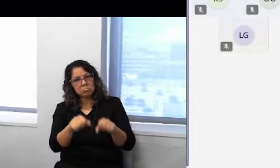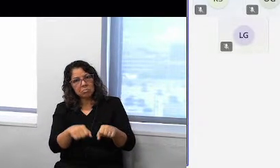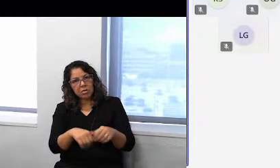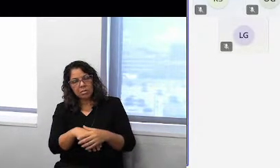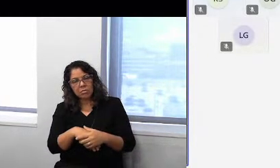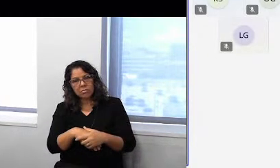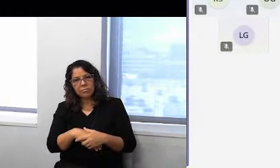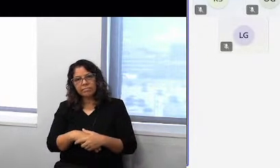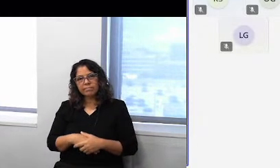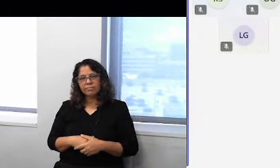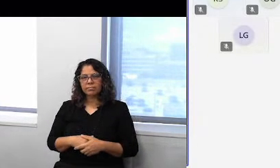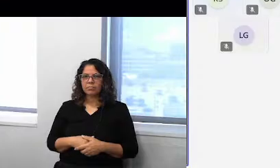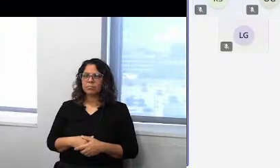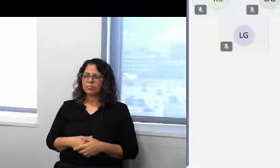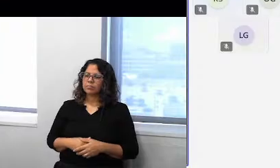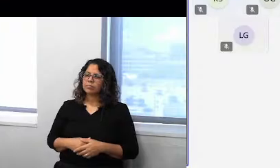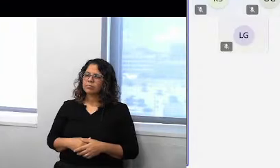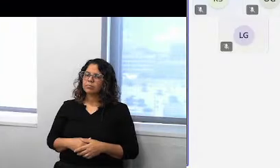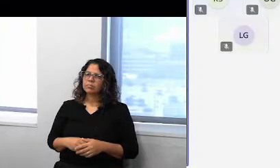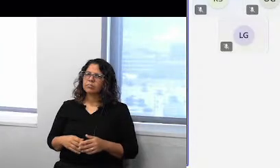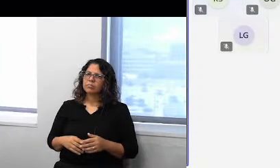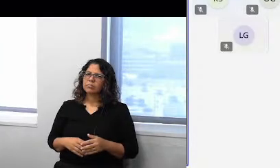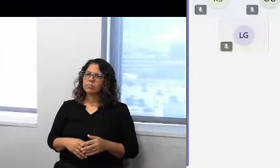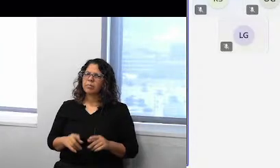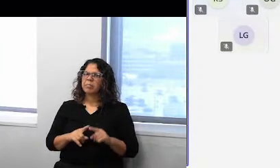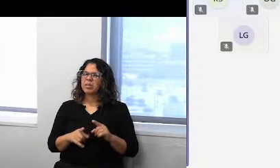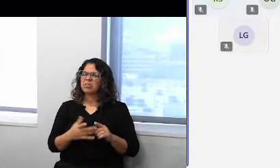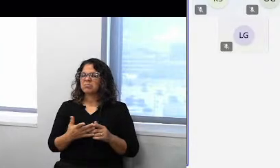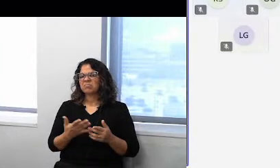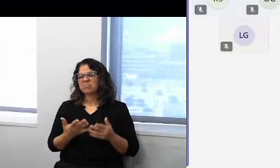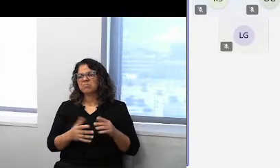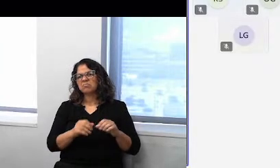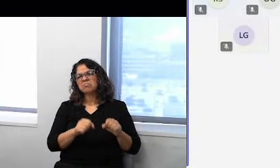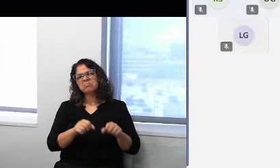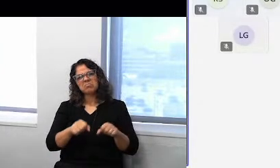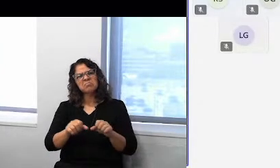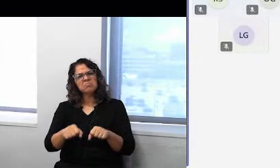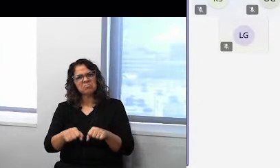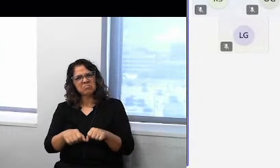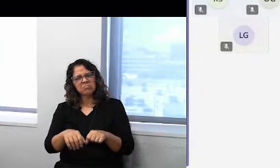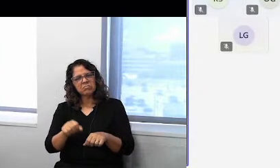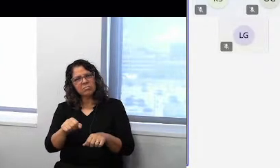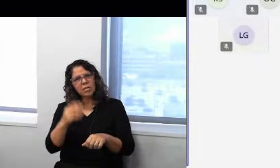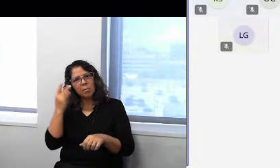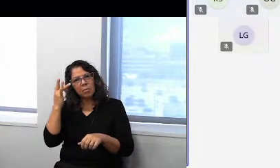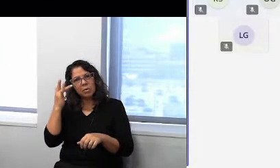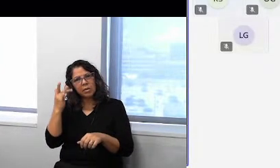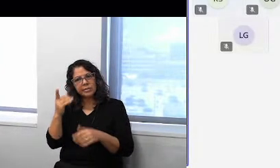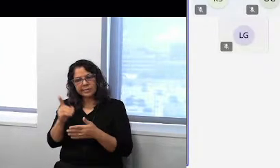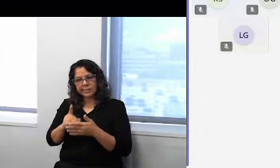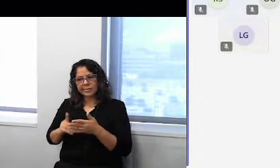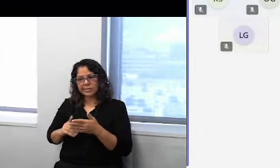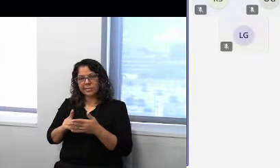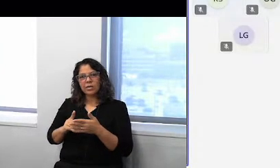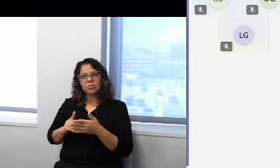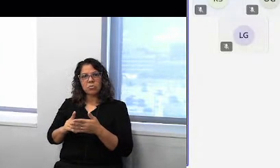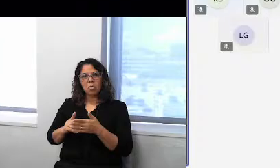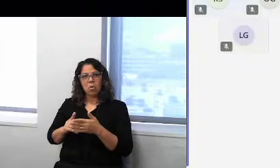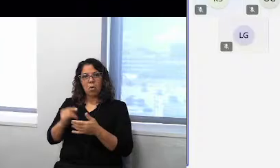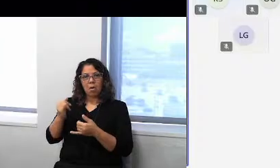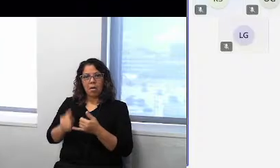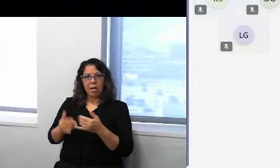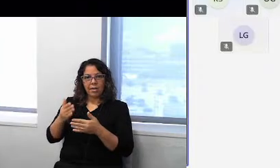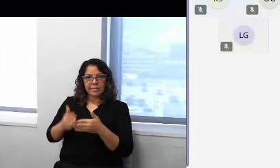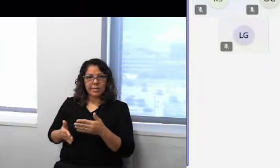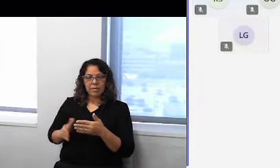has not been finalized and designed, is a future statement of what it could be doing. And the answer is yes, sir. Okay, and the batteries that